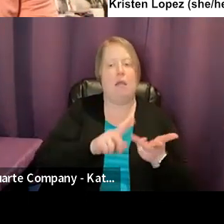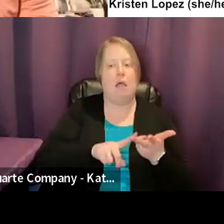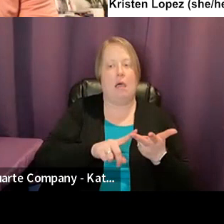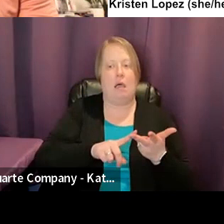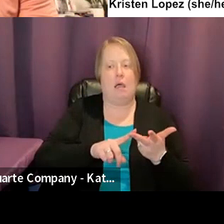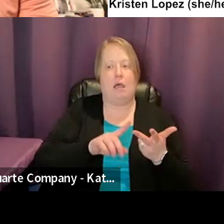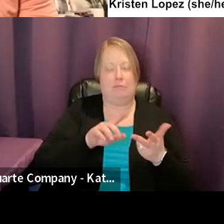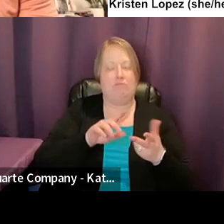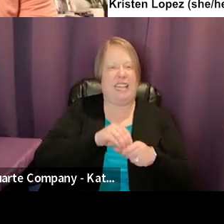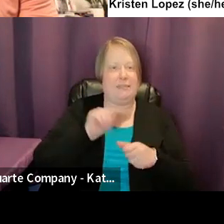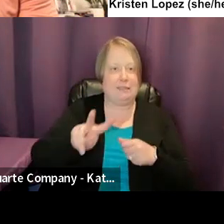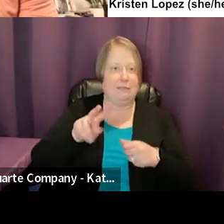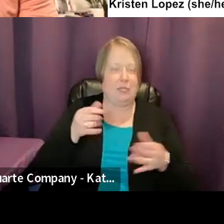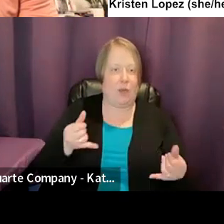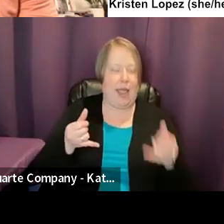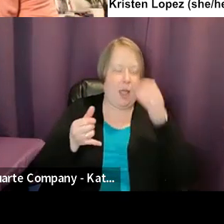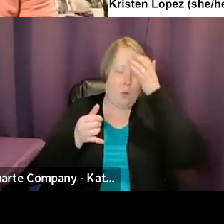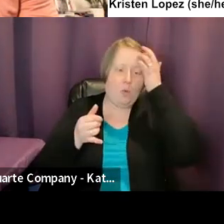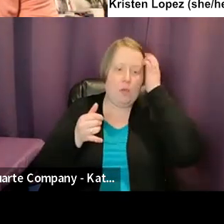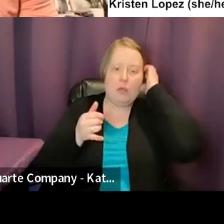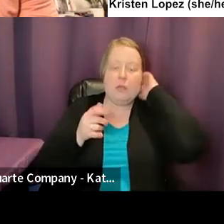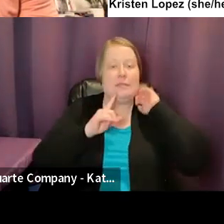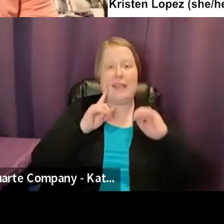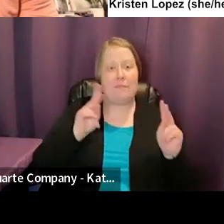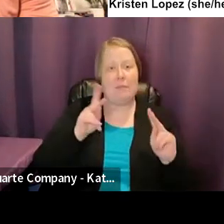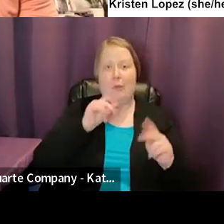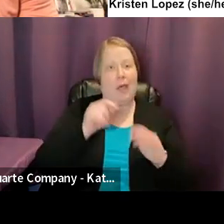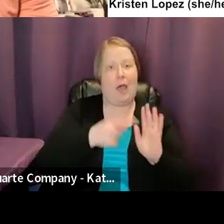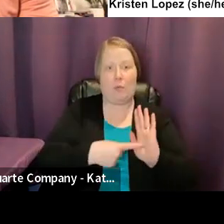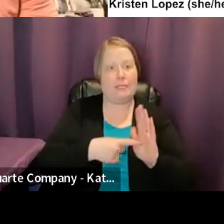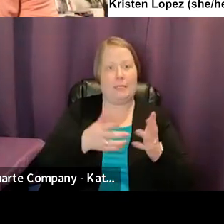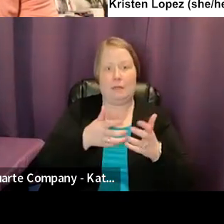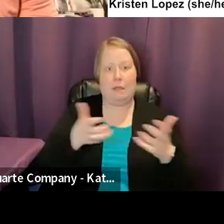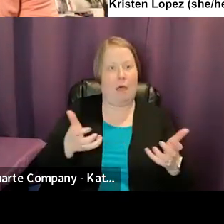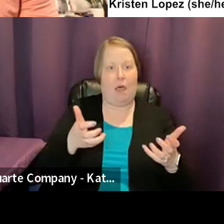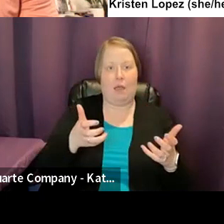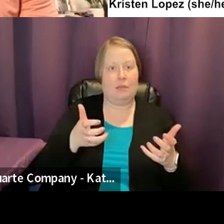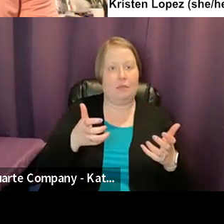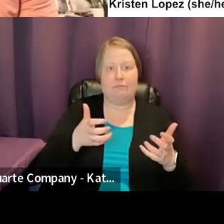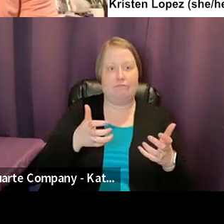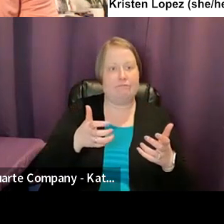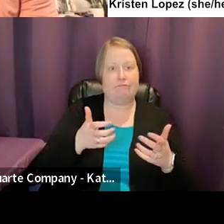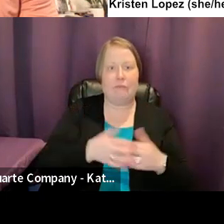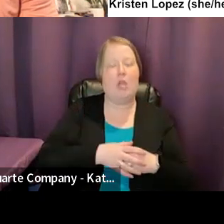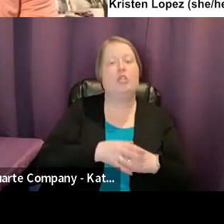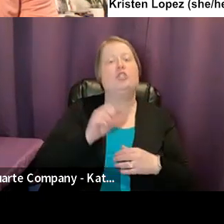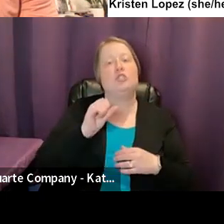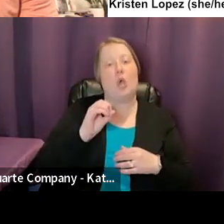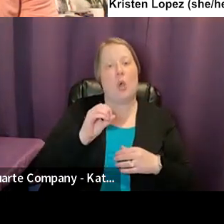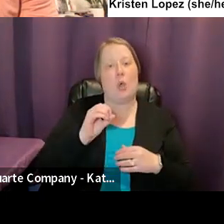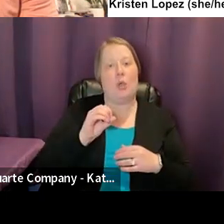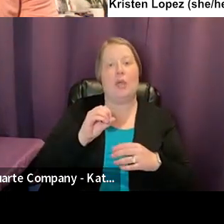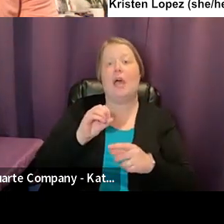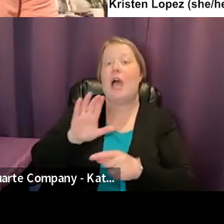in television right now. And deaf people are not represented in high numbers. So in these communities— Unless